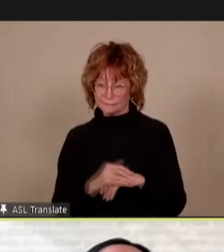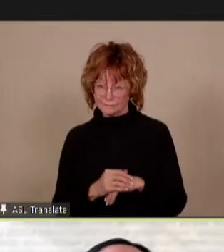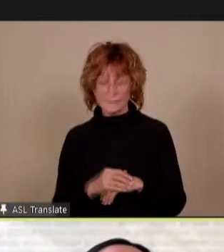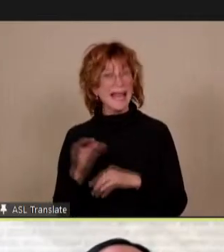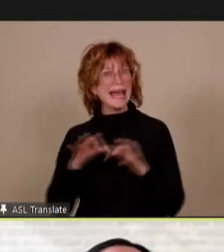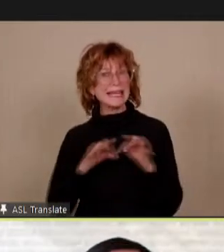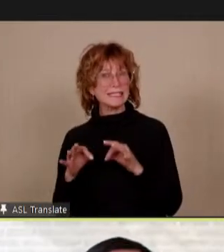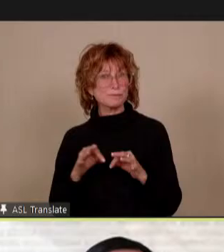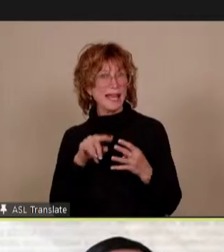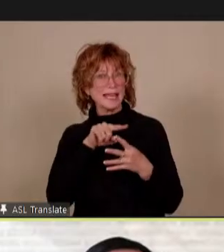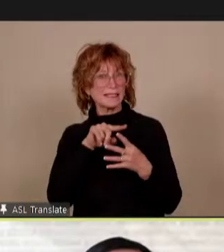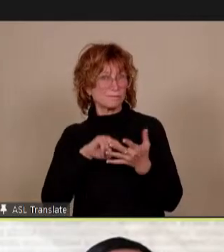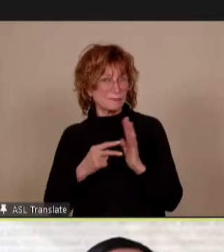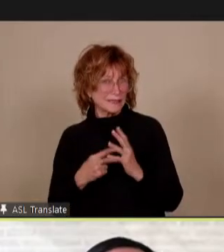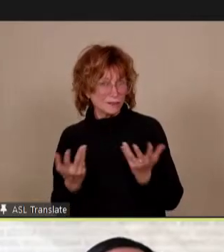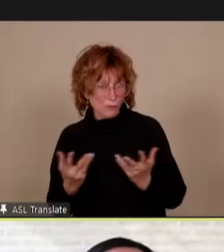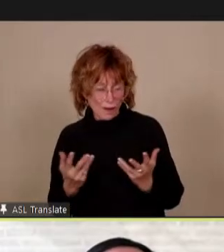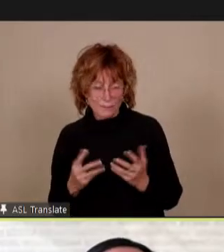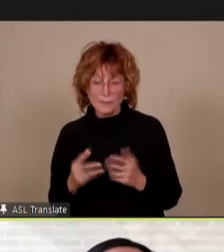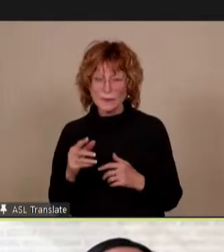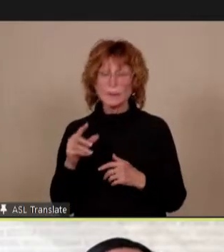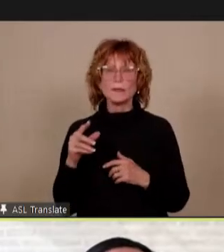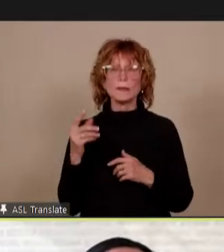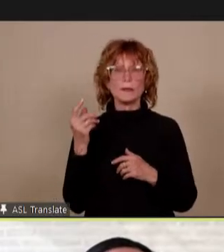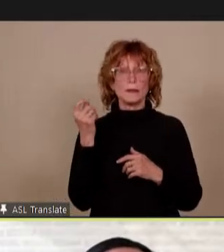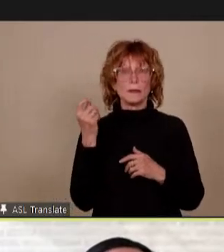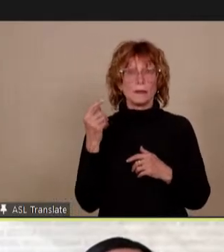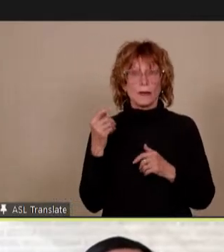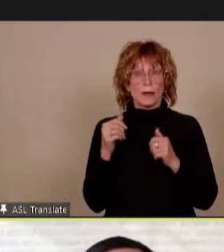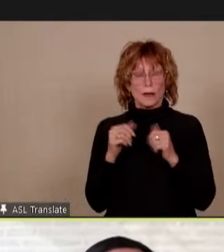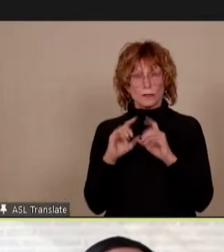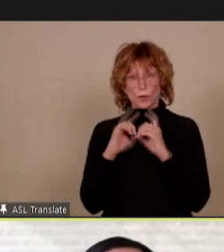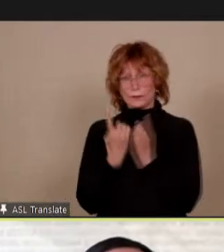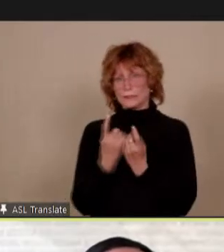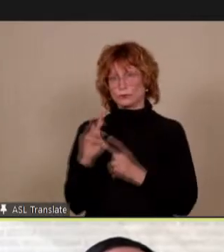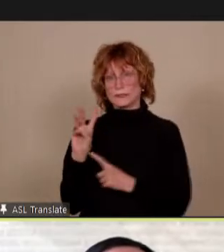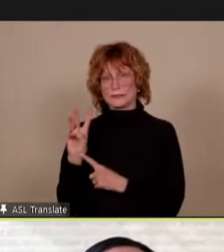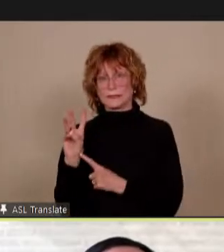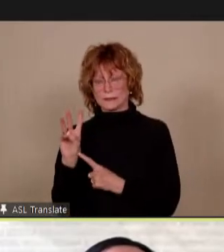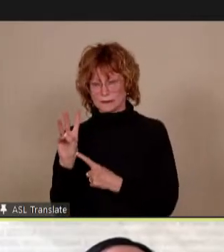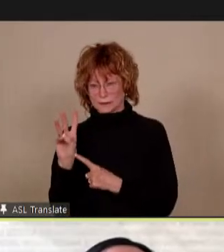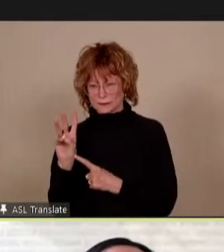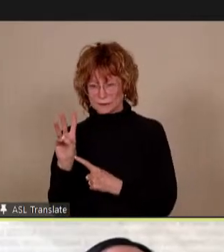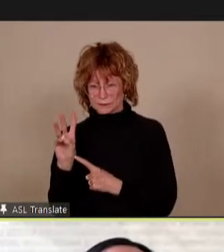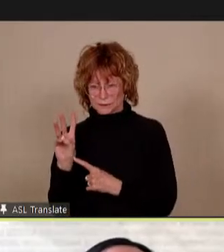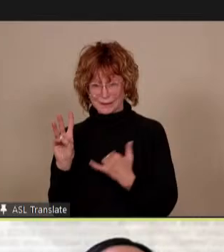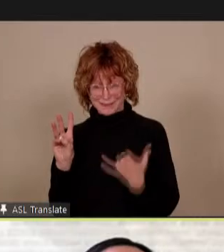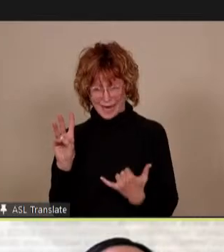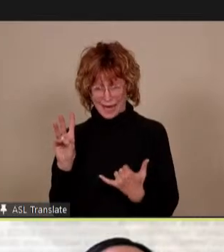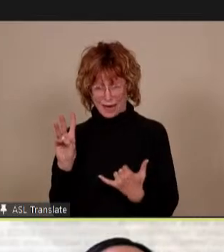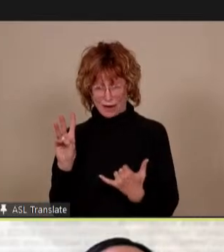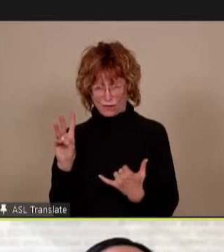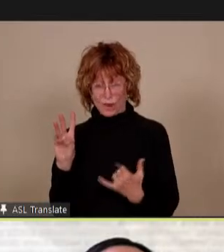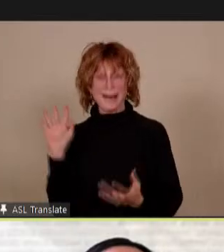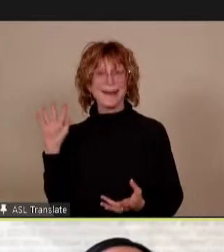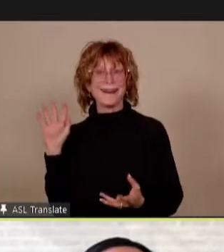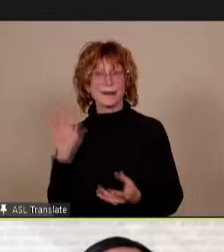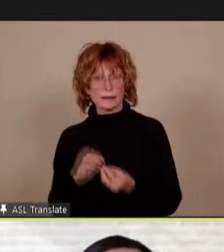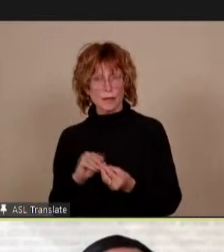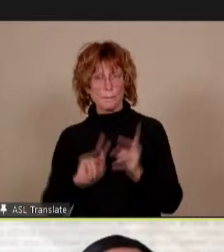explain that with the numbers. So with District 6, it's now at